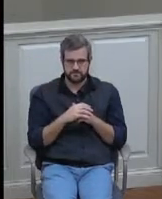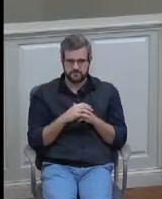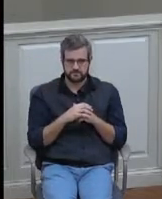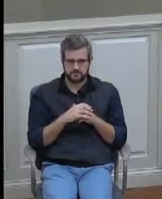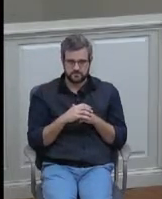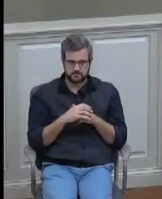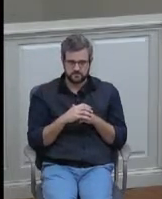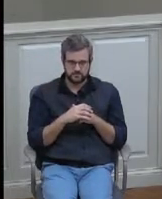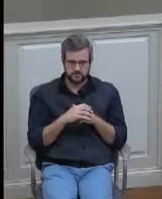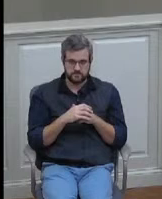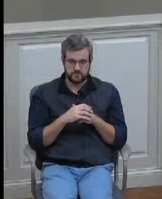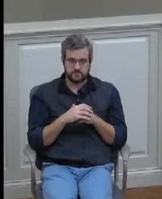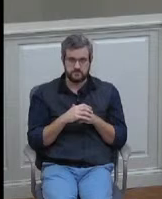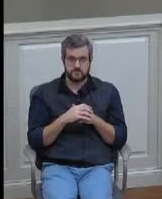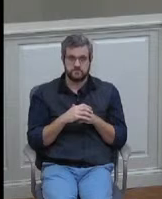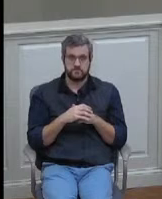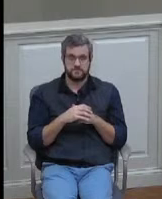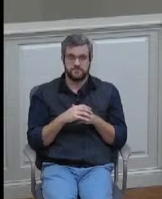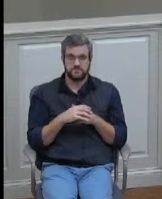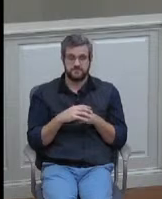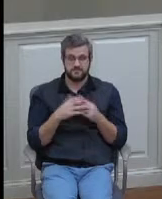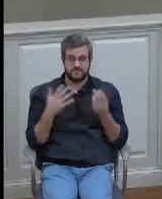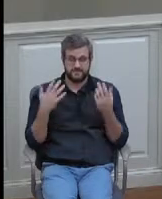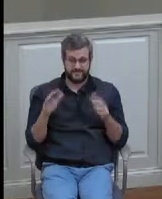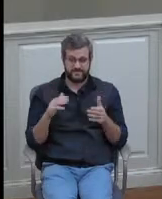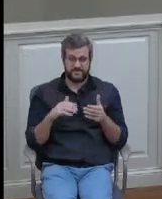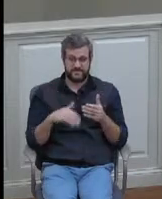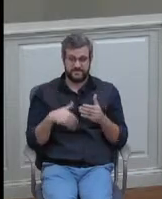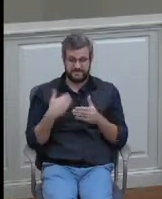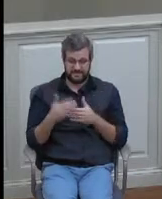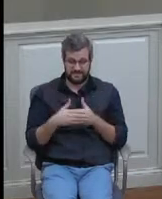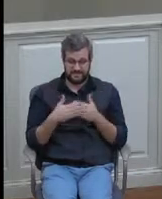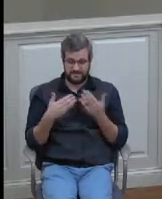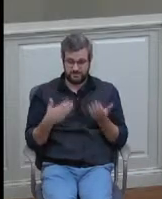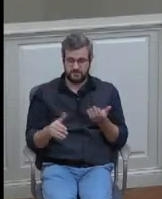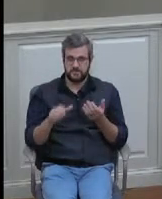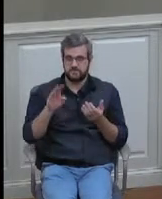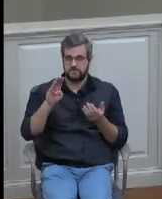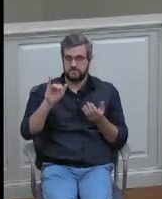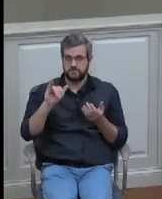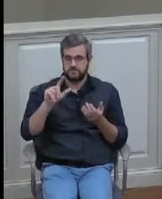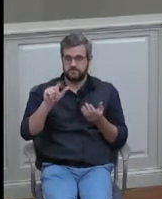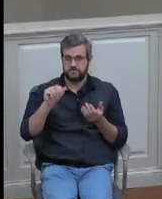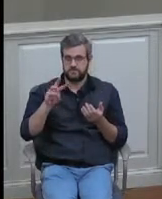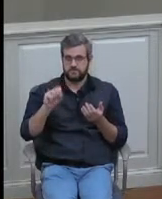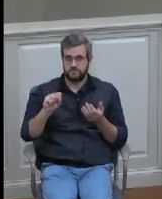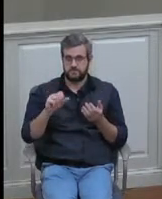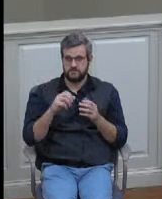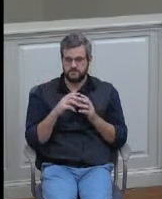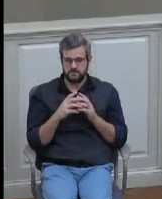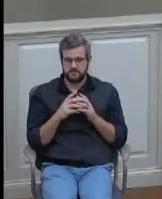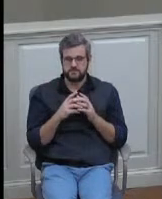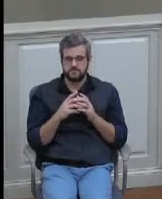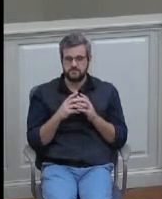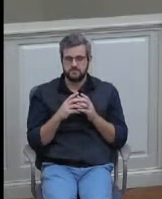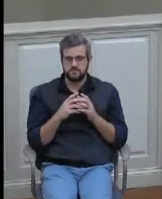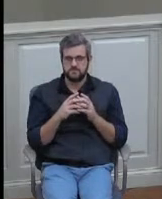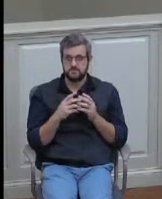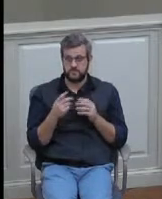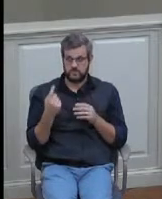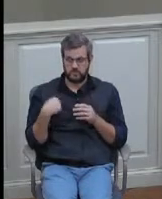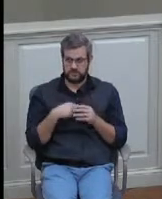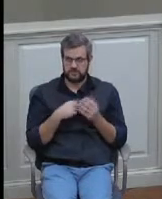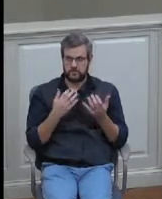And the next part of it are our bylaws. And we wanted to come here